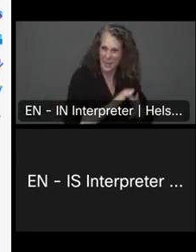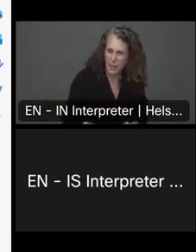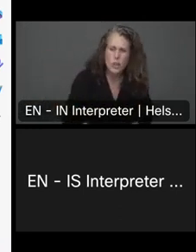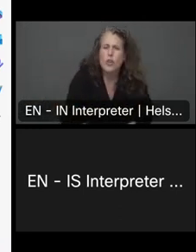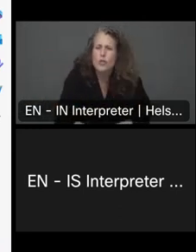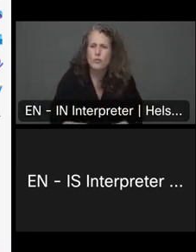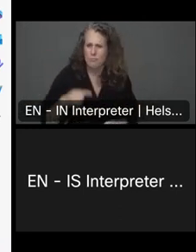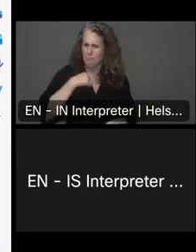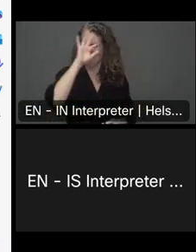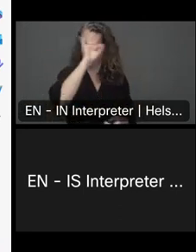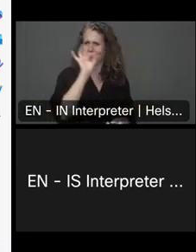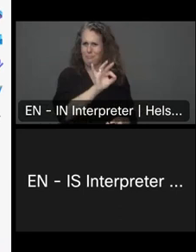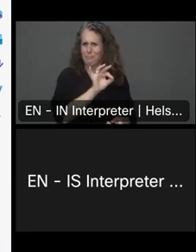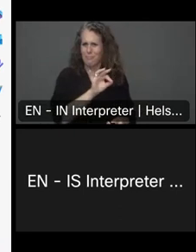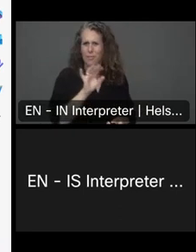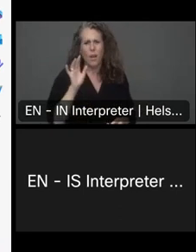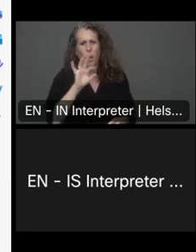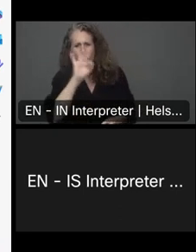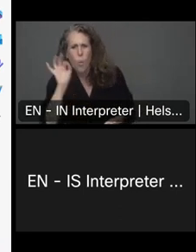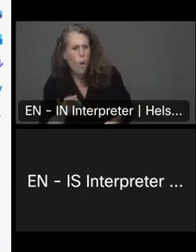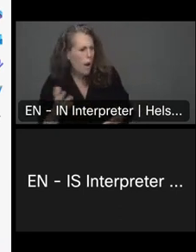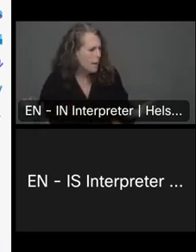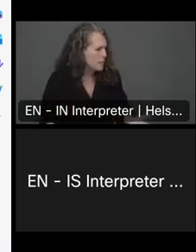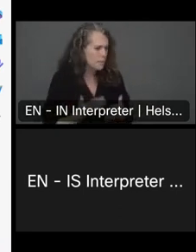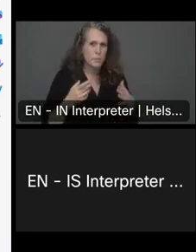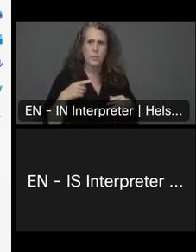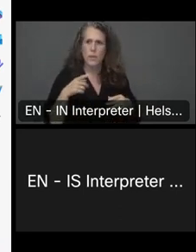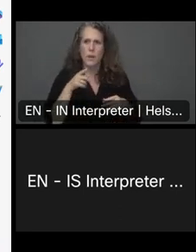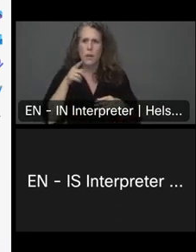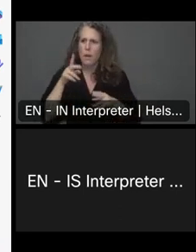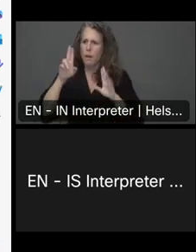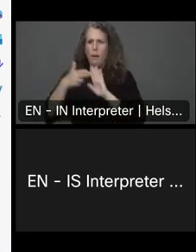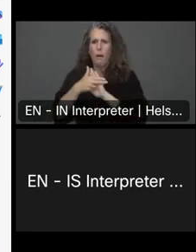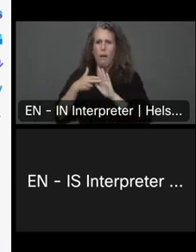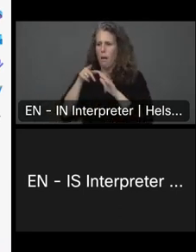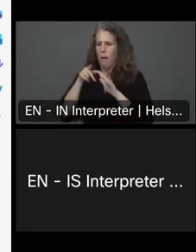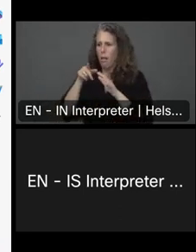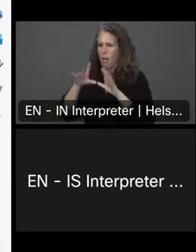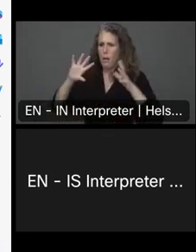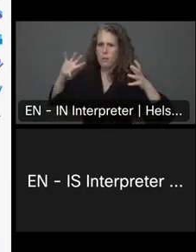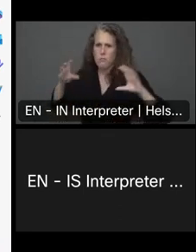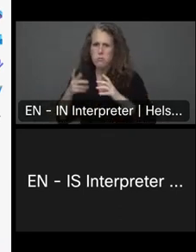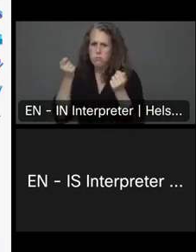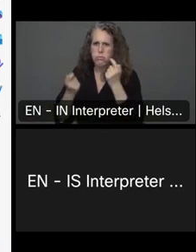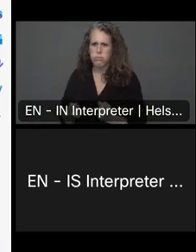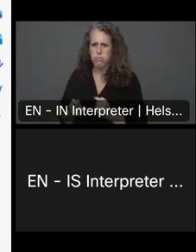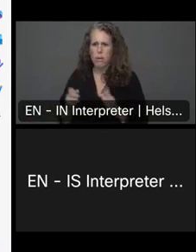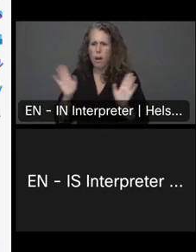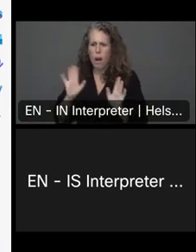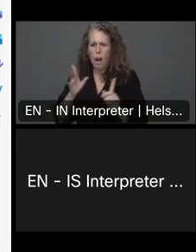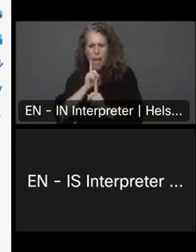privilege economy of expression or brevity as opposed to informativeness? And it